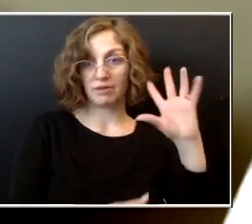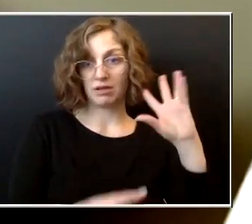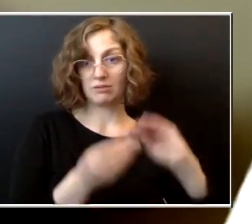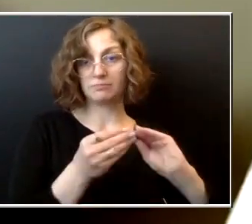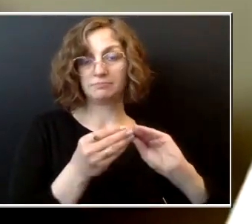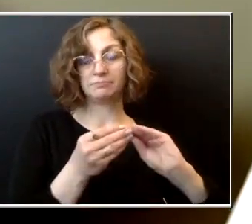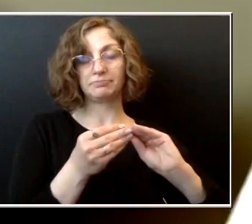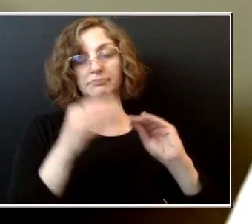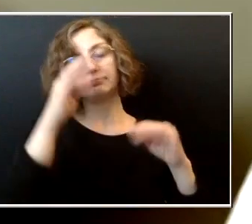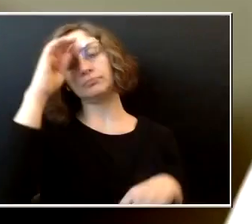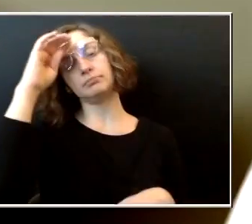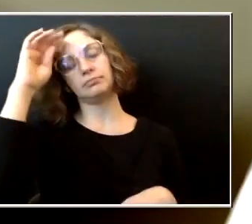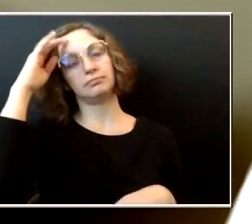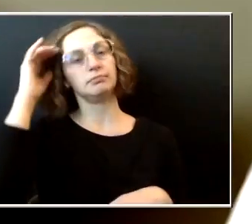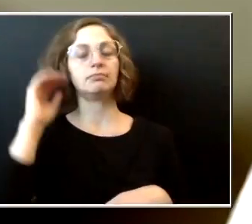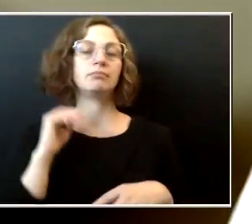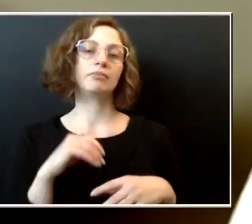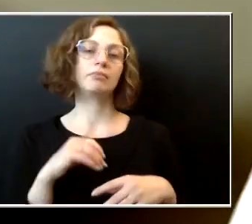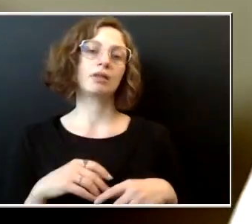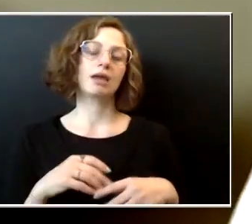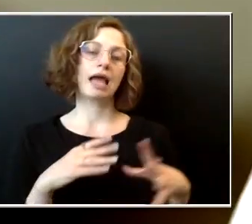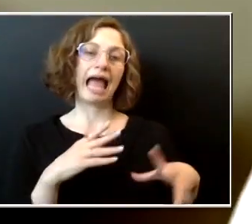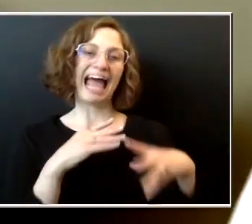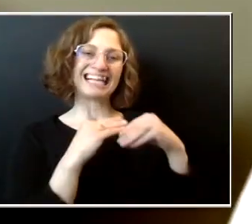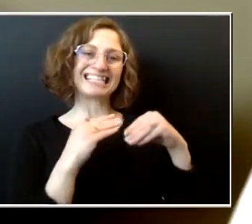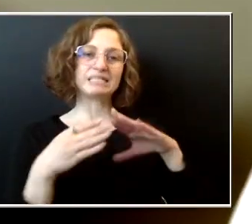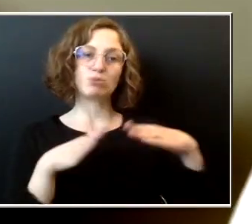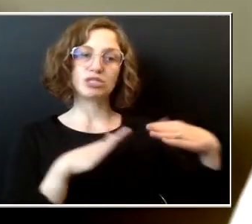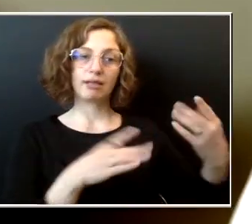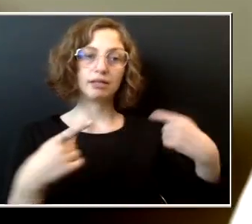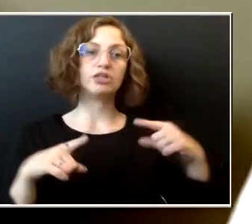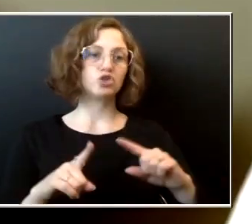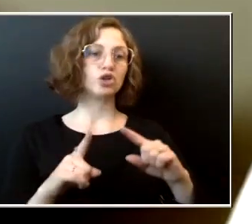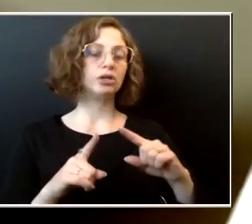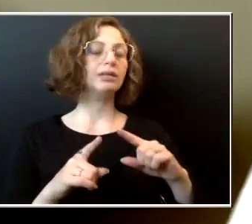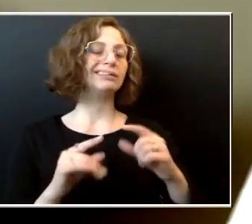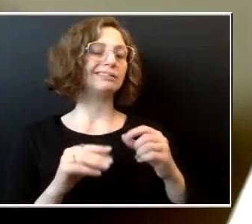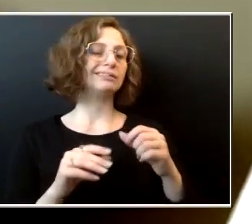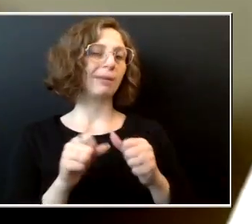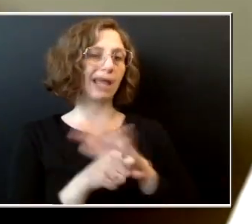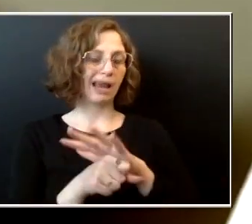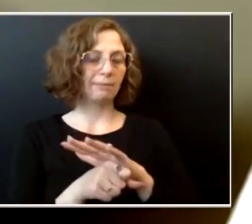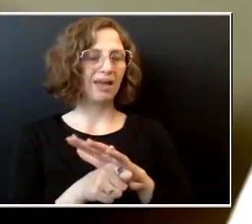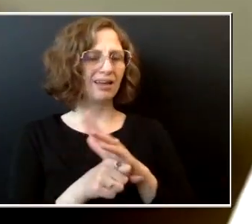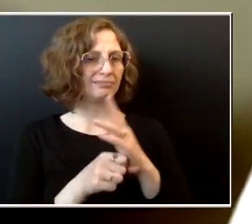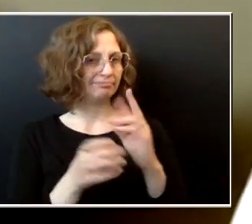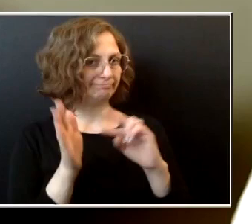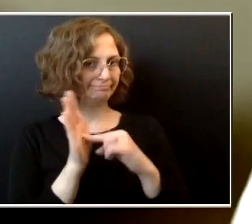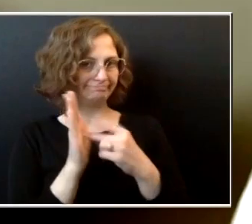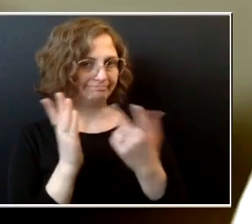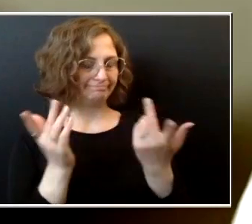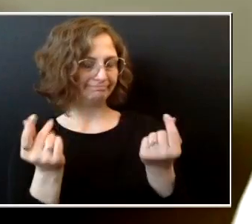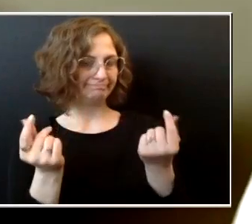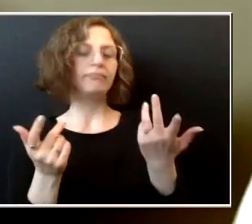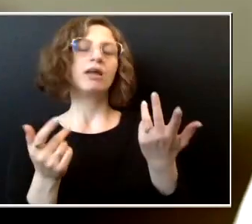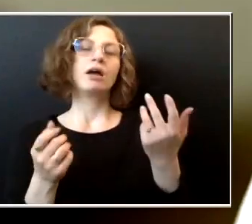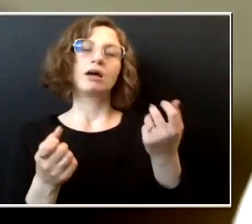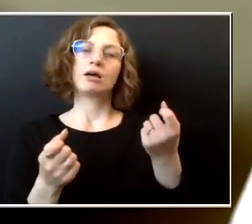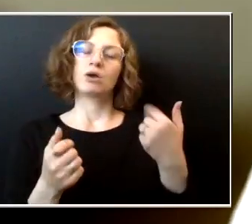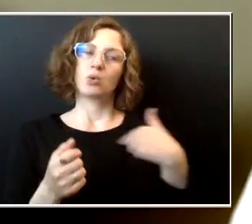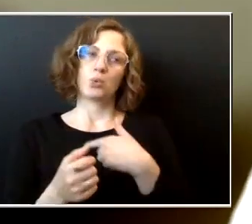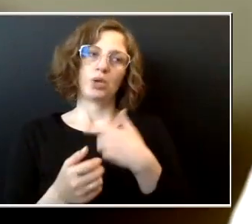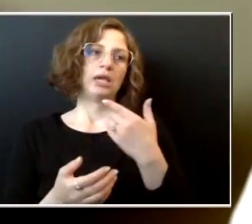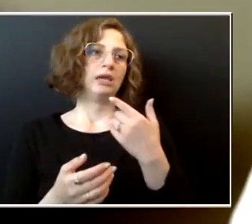again, excess mortality during the pandemic. So what that tells us is there were a lot of things that we probably could have done differently as a